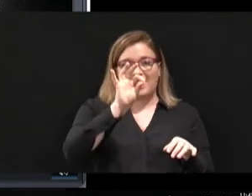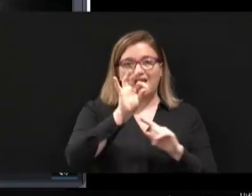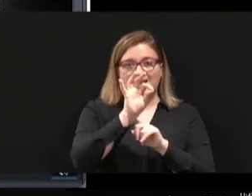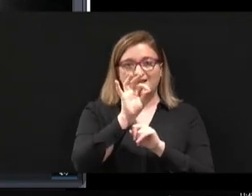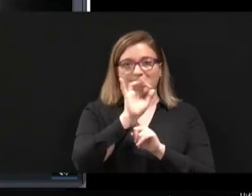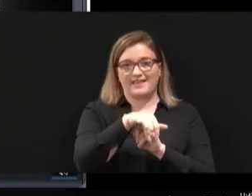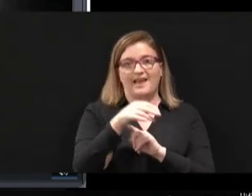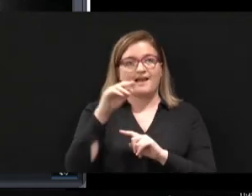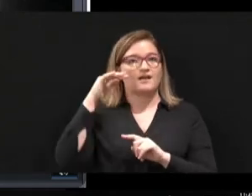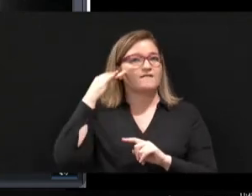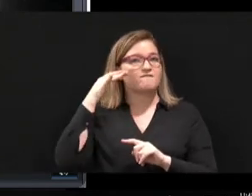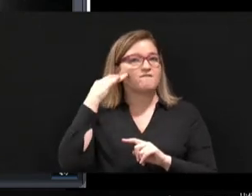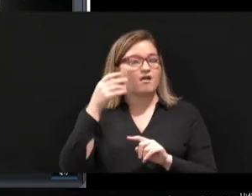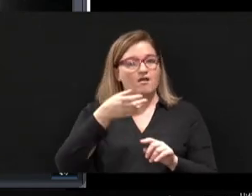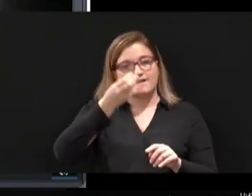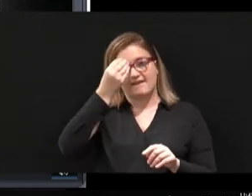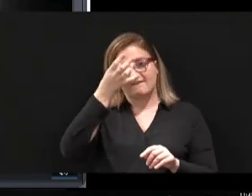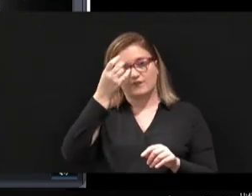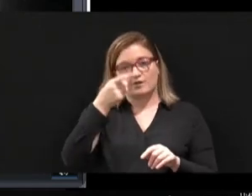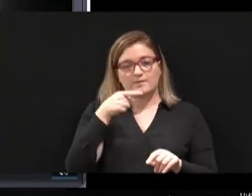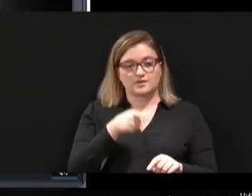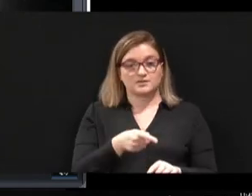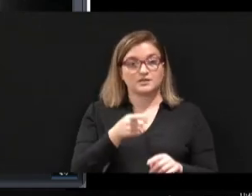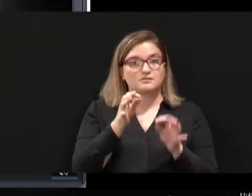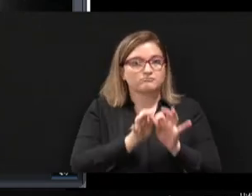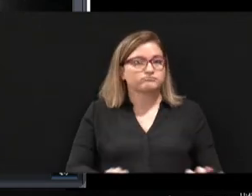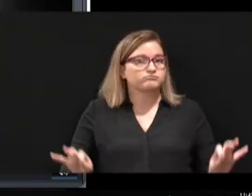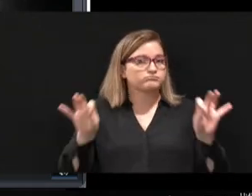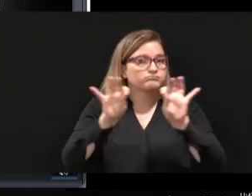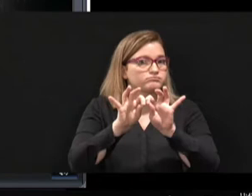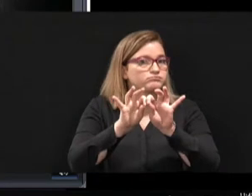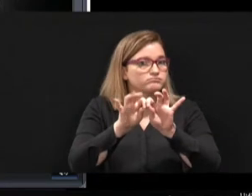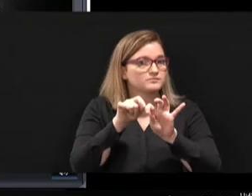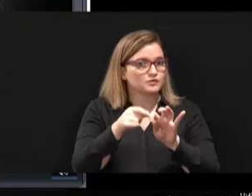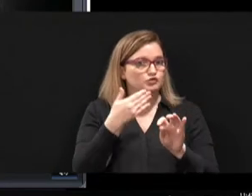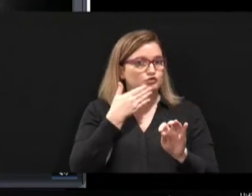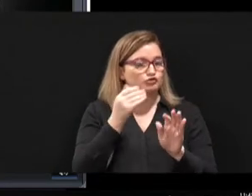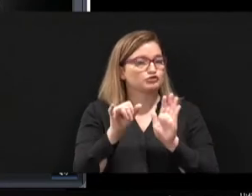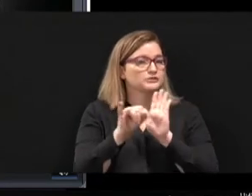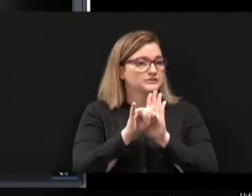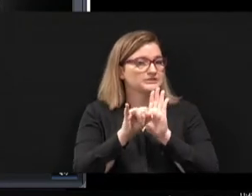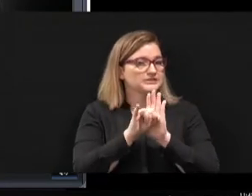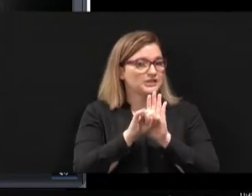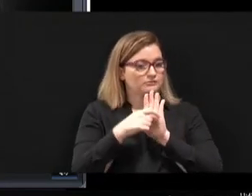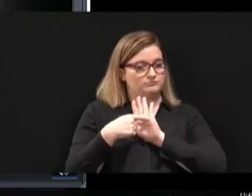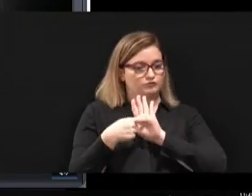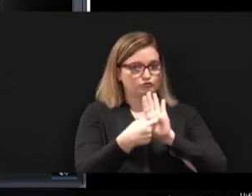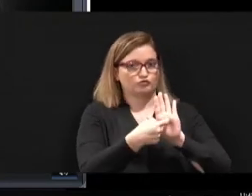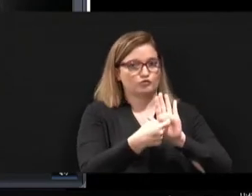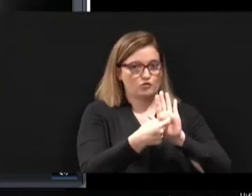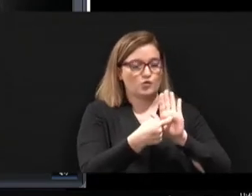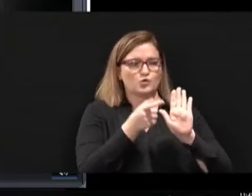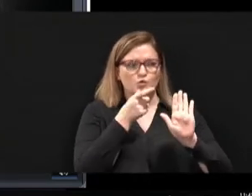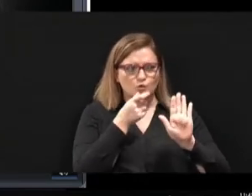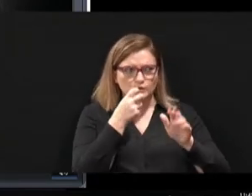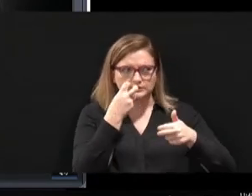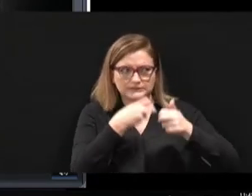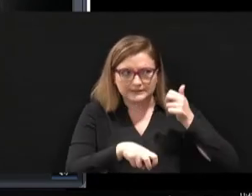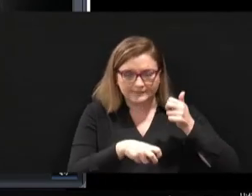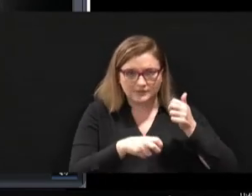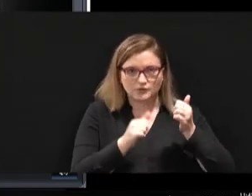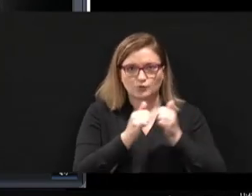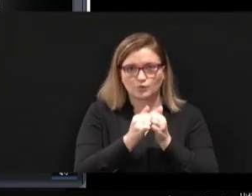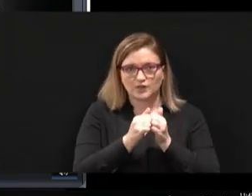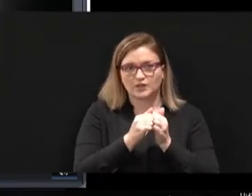testing. This is important because it is a good indicator of someone who's going to have difficulty with learning